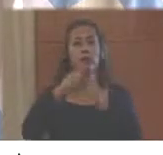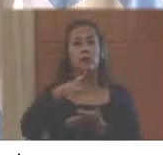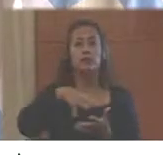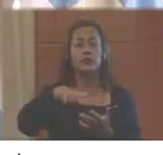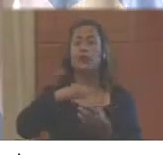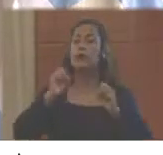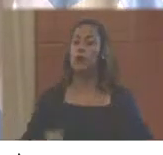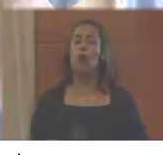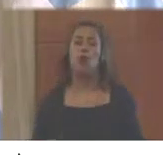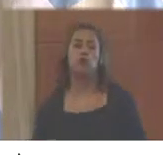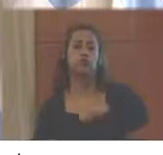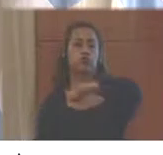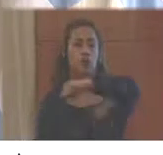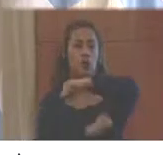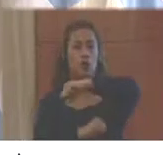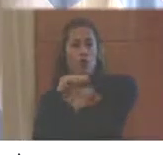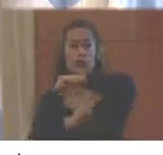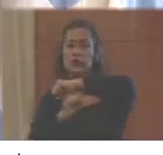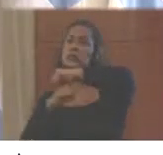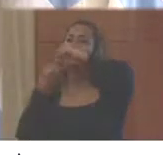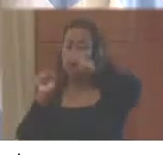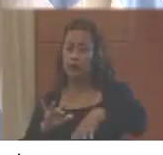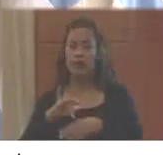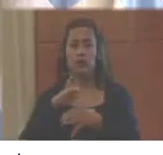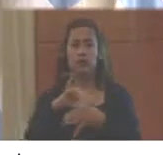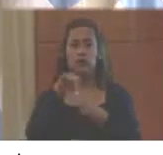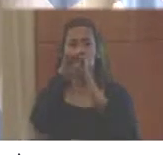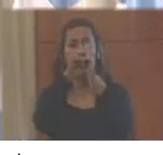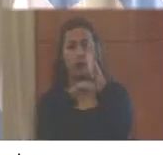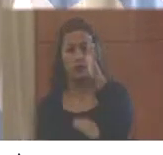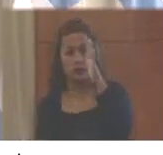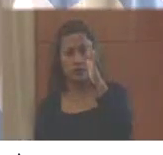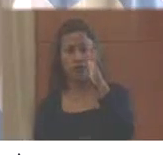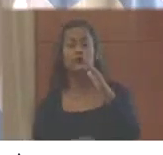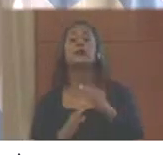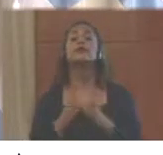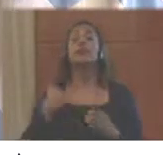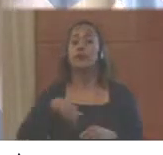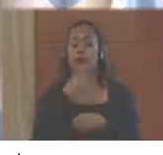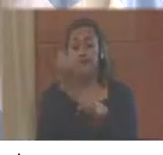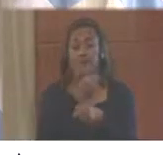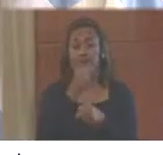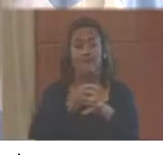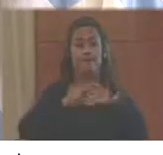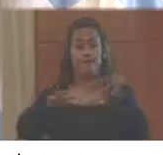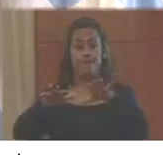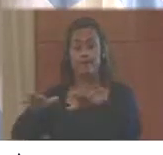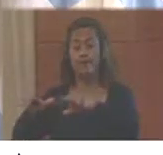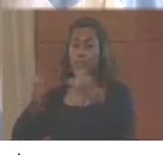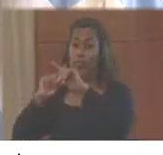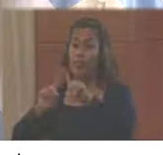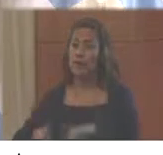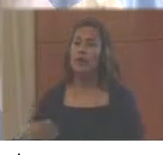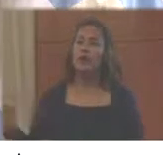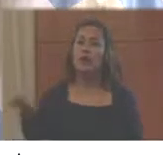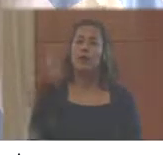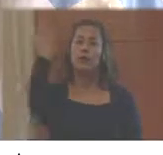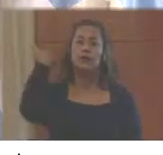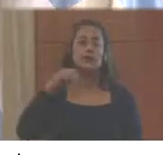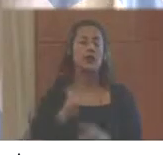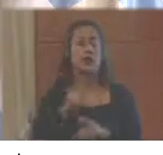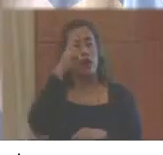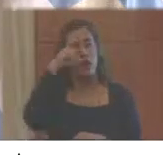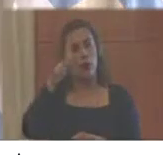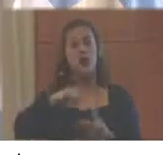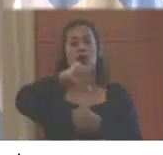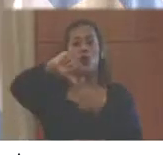the investment in risk reduction. And within these coordination activities, last